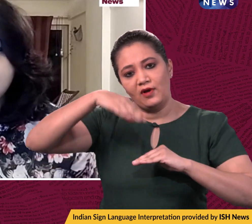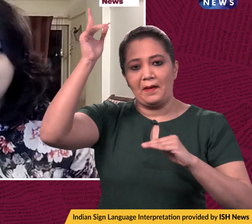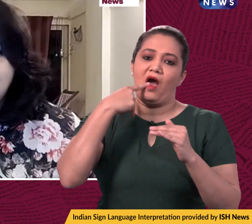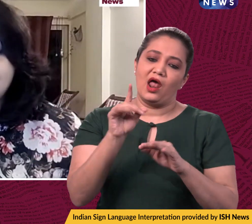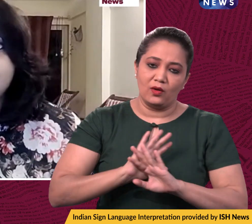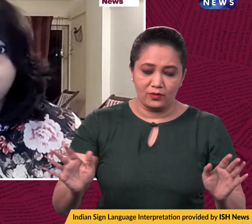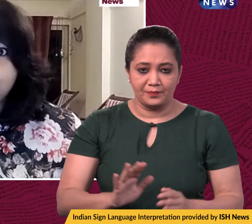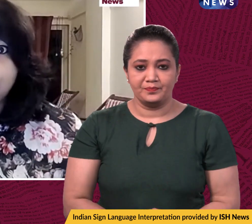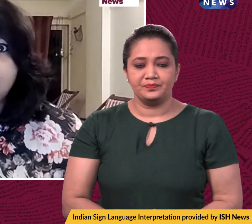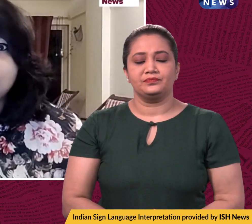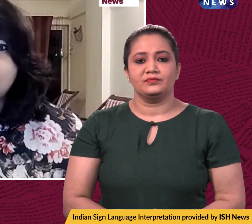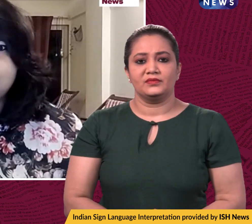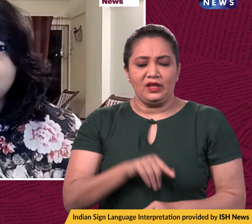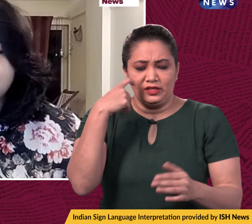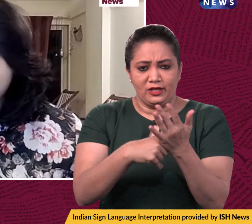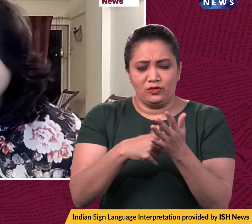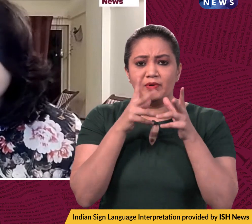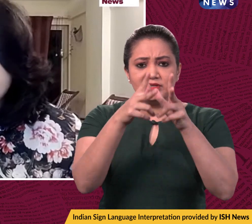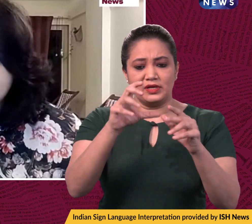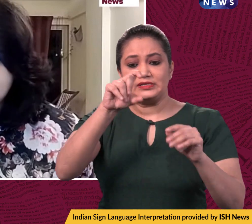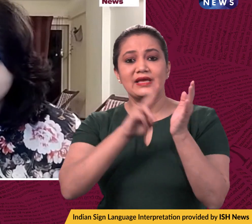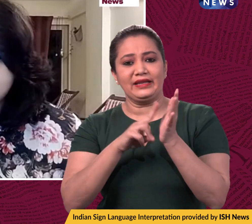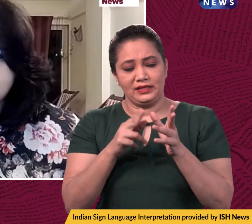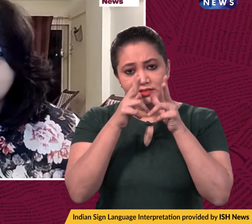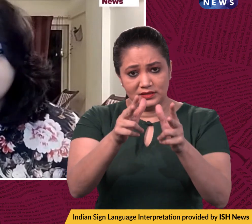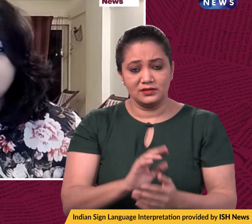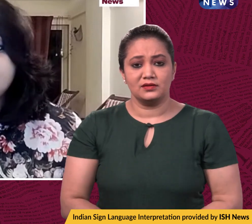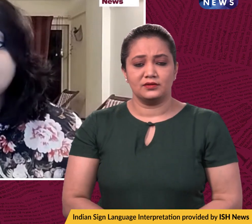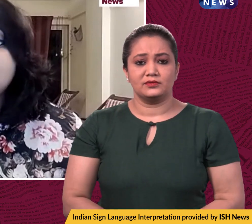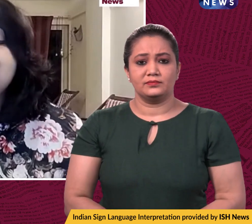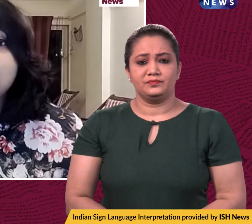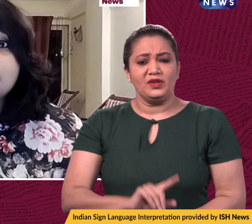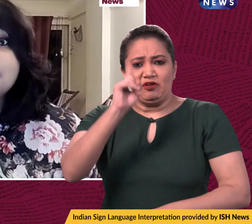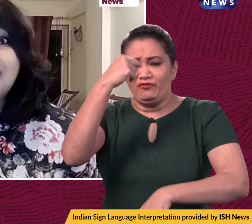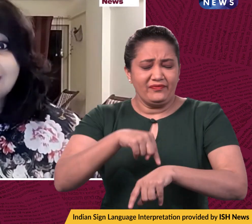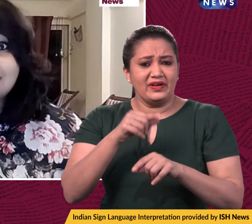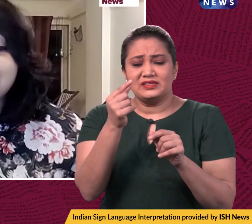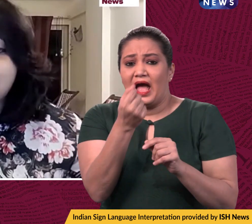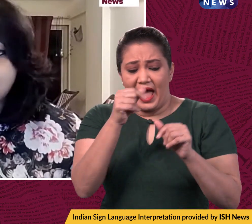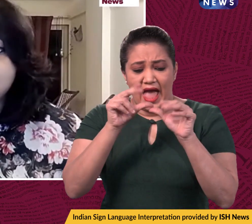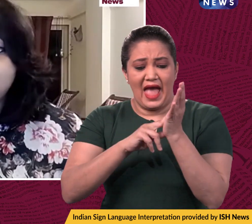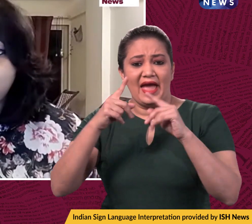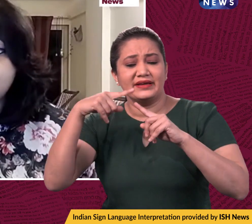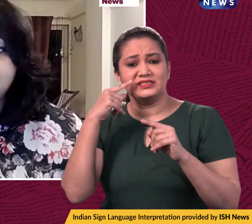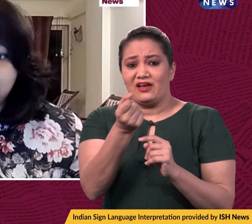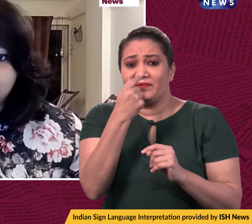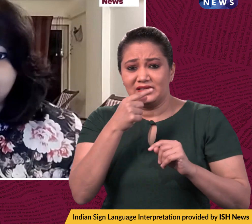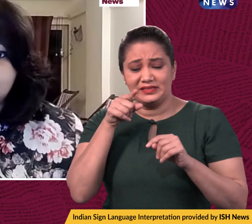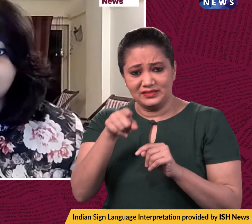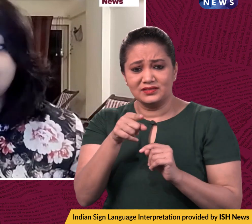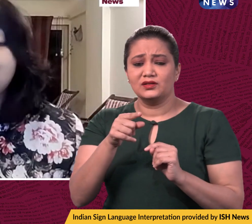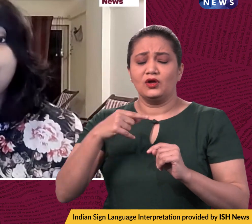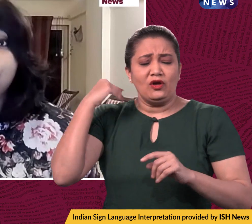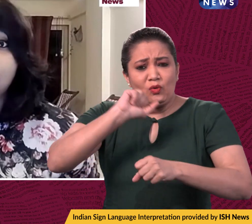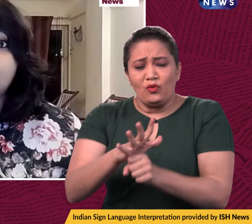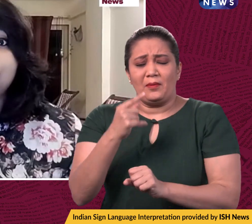age and older. And this is a report according to CNN, which has said that it is the first antiviral COVID pill that